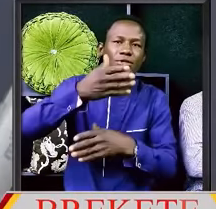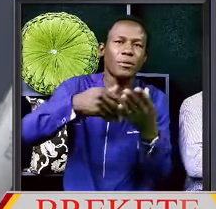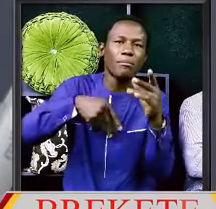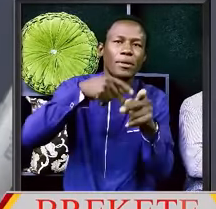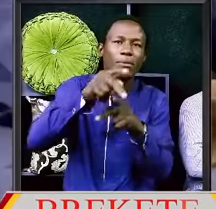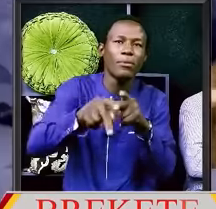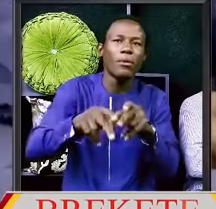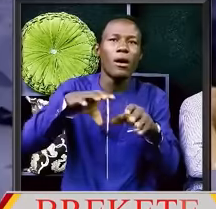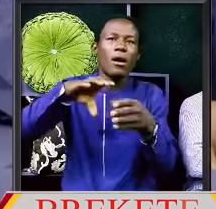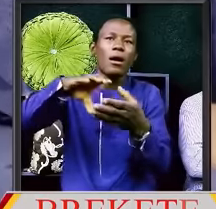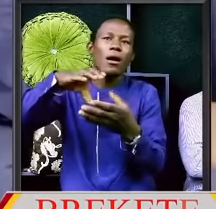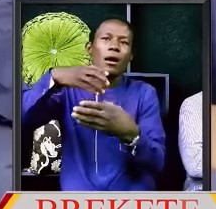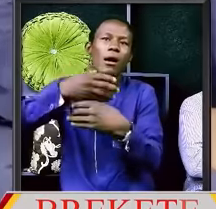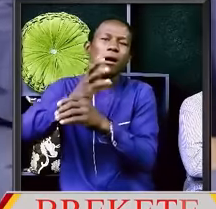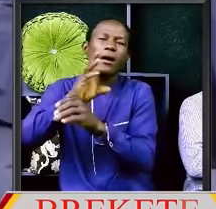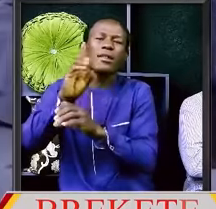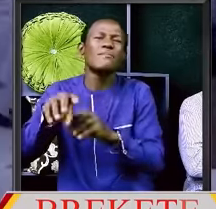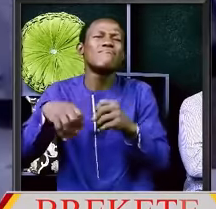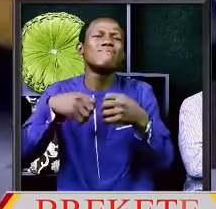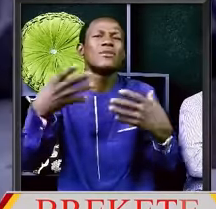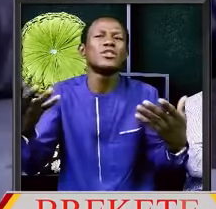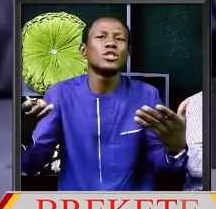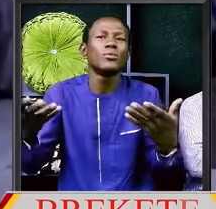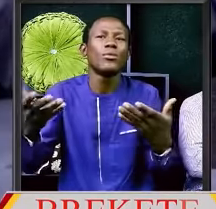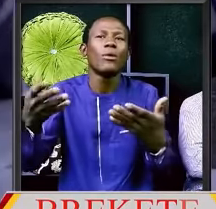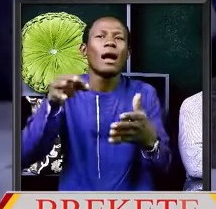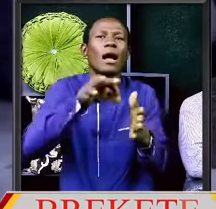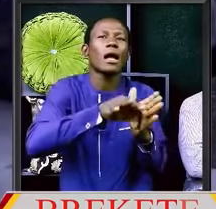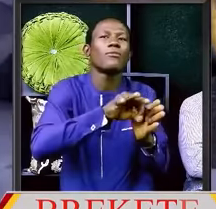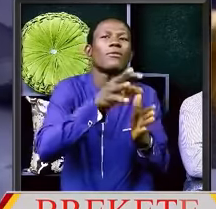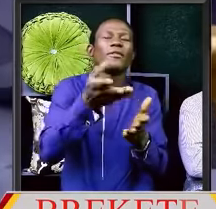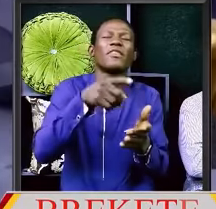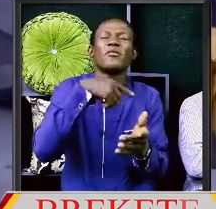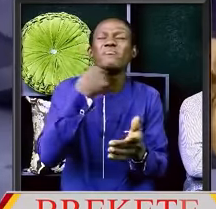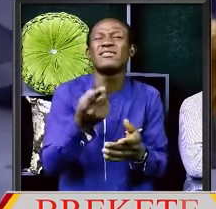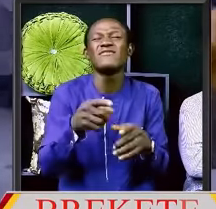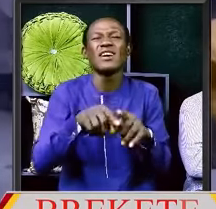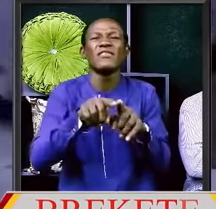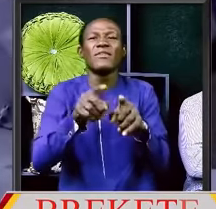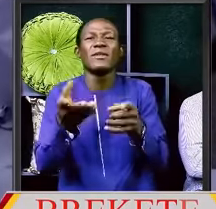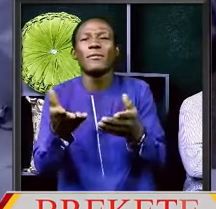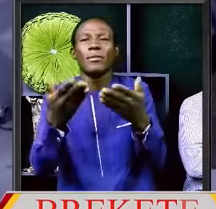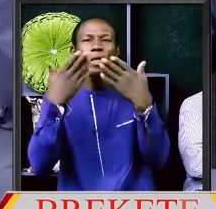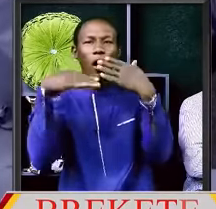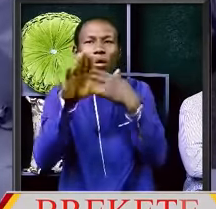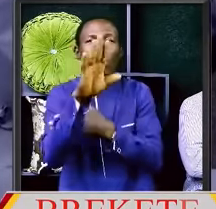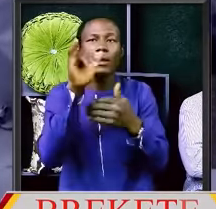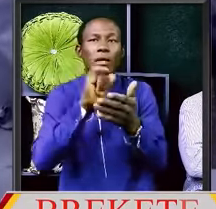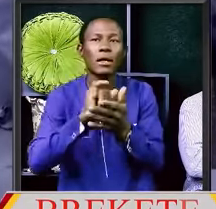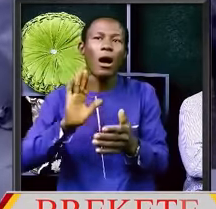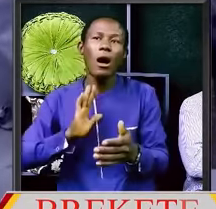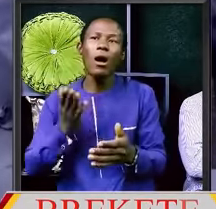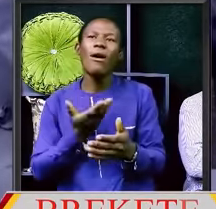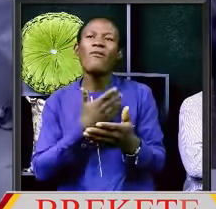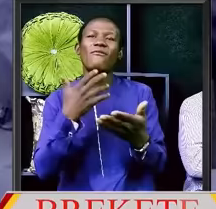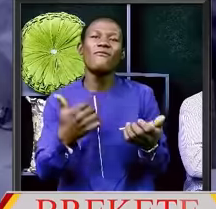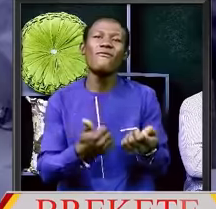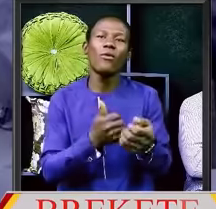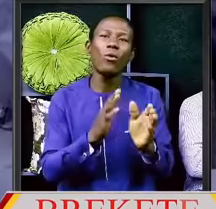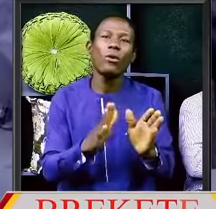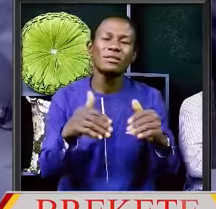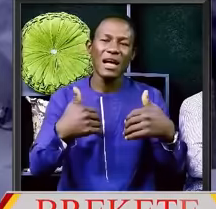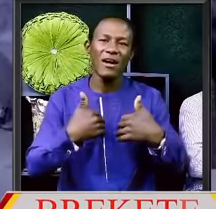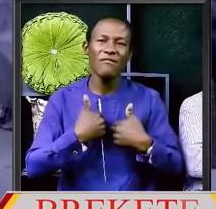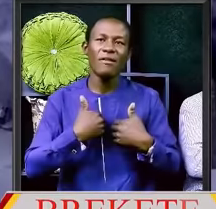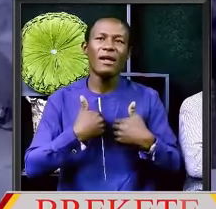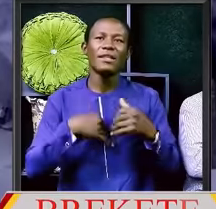here. Con they talk different things. No, but thank God say our followers don't identify them. In fact, one of them right here